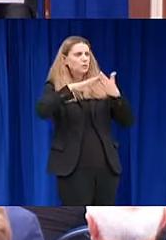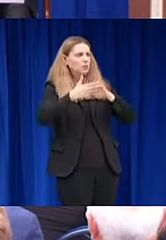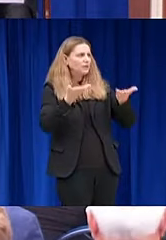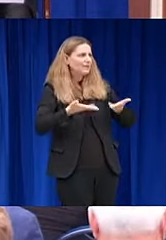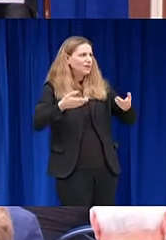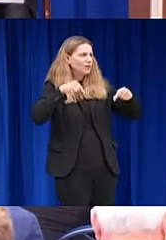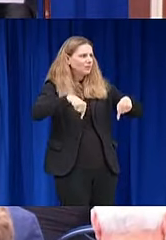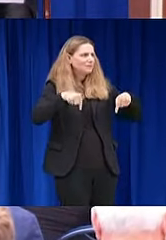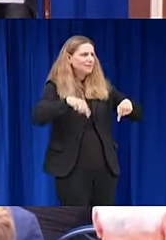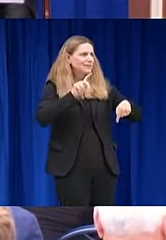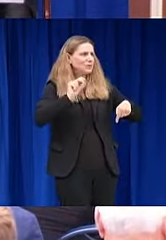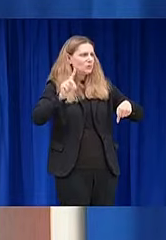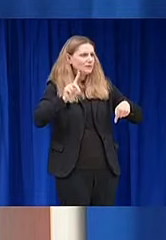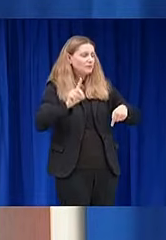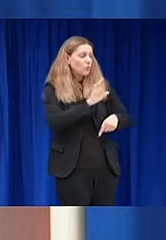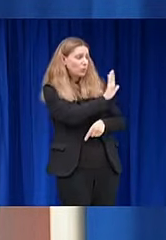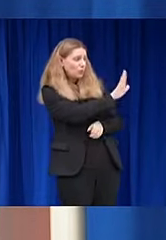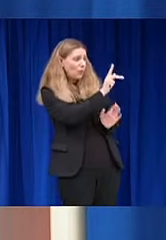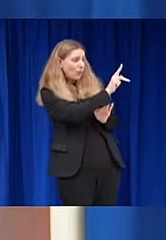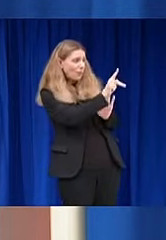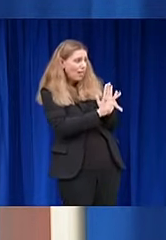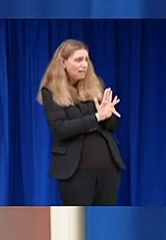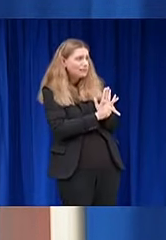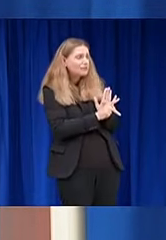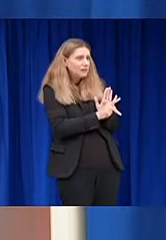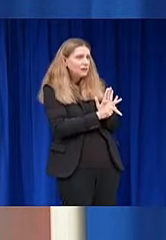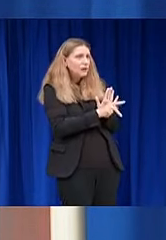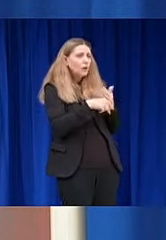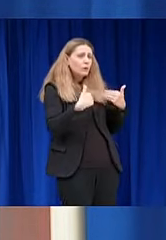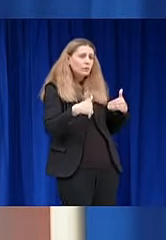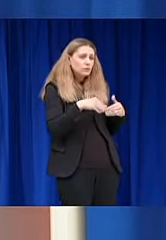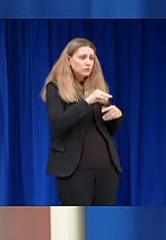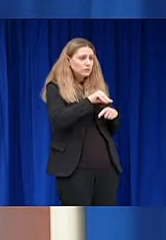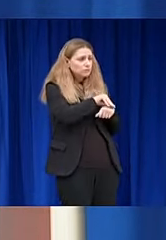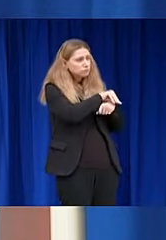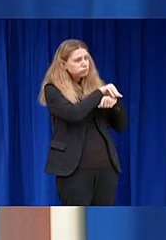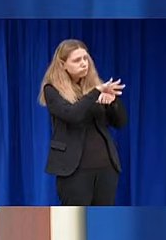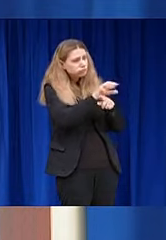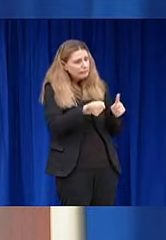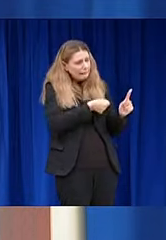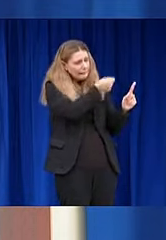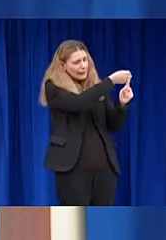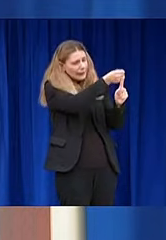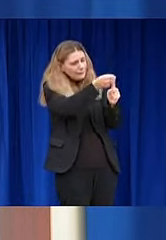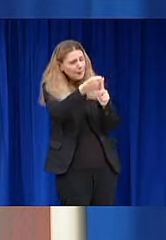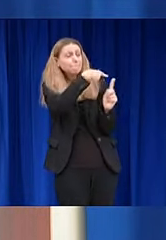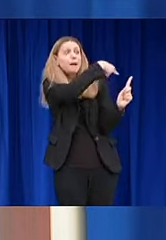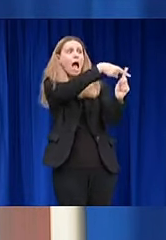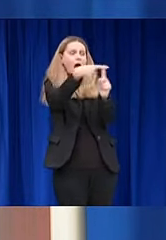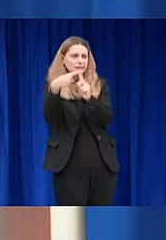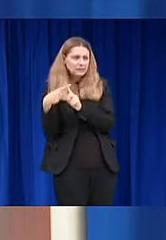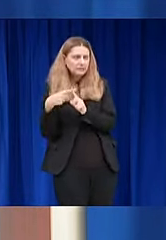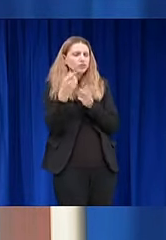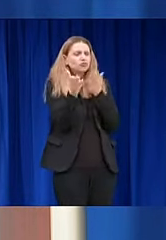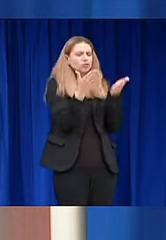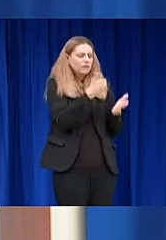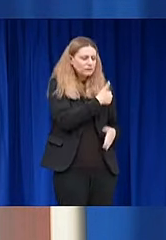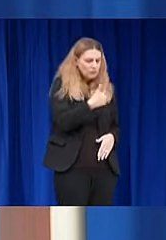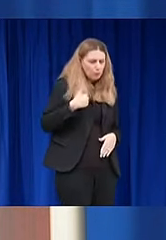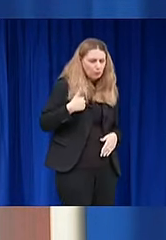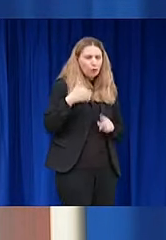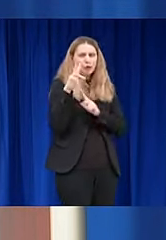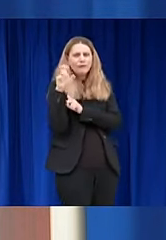you are responsible for are having real world positive impacts on our service members, veterans, and their